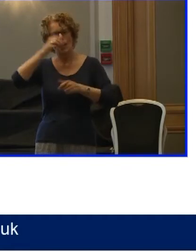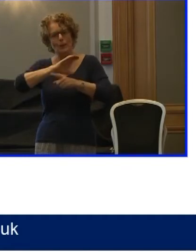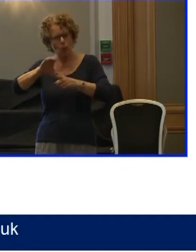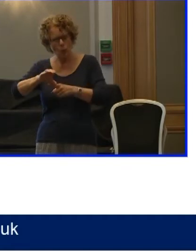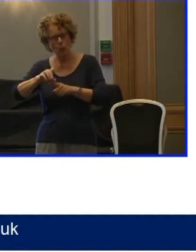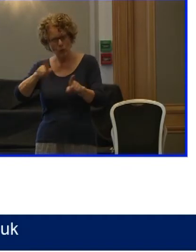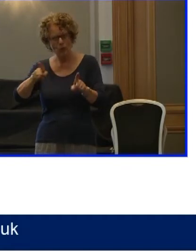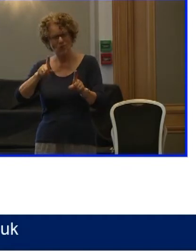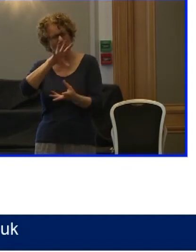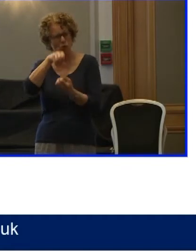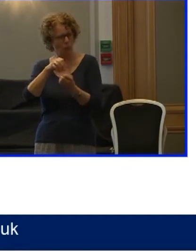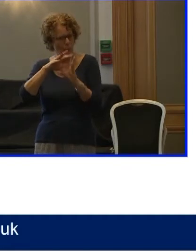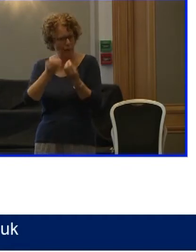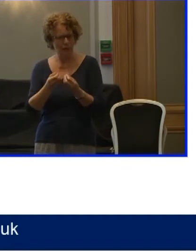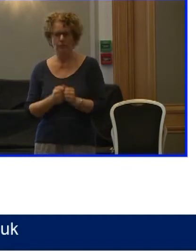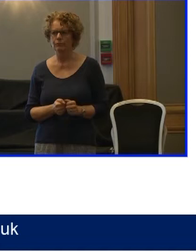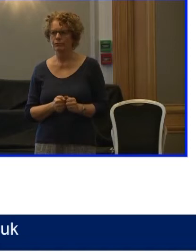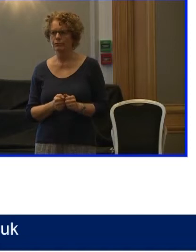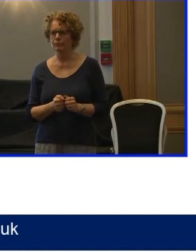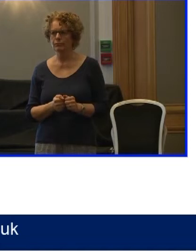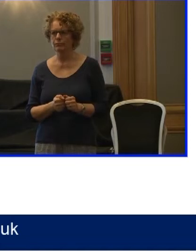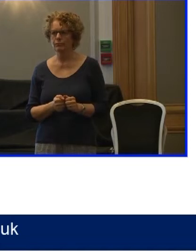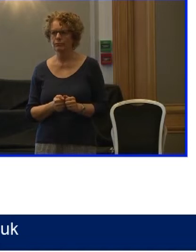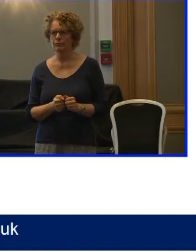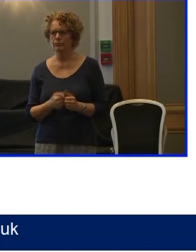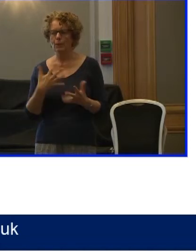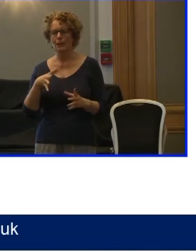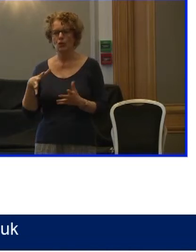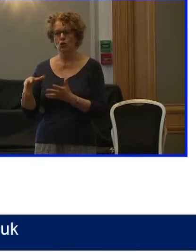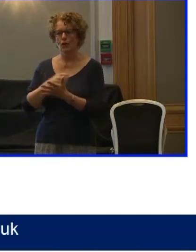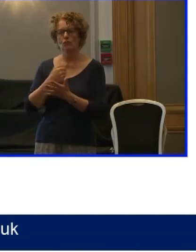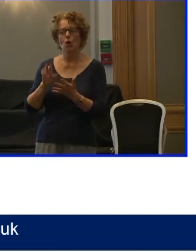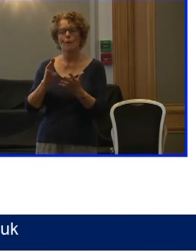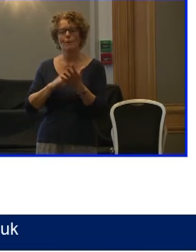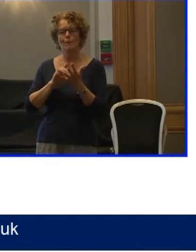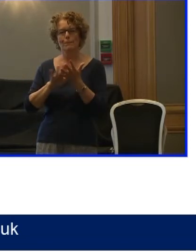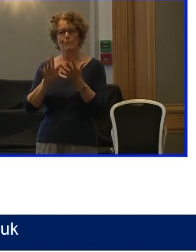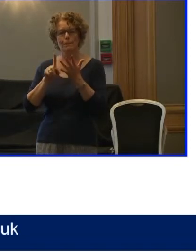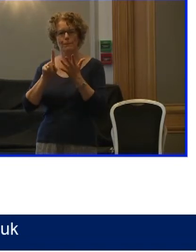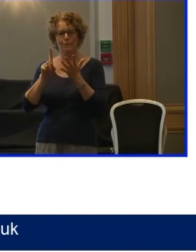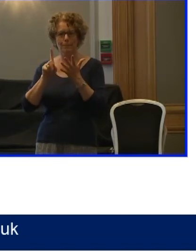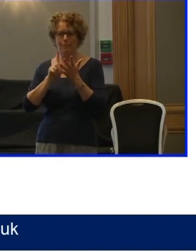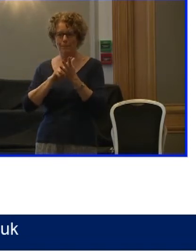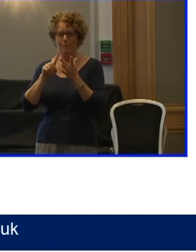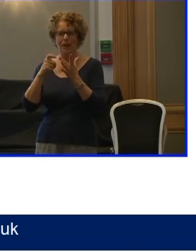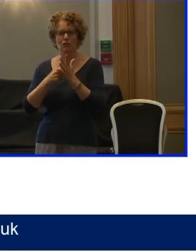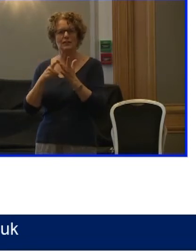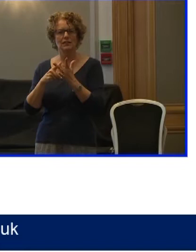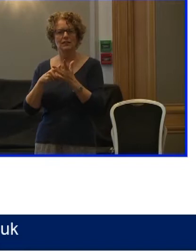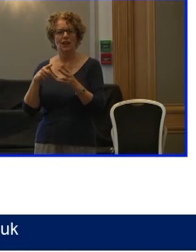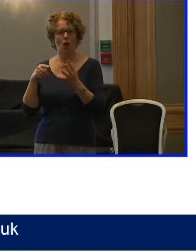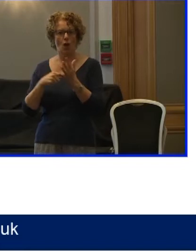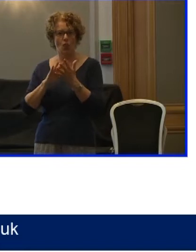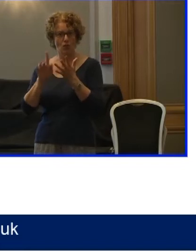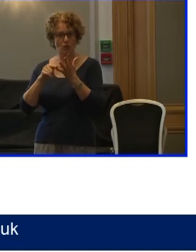to achieve. And I have to admit, it's been shamelessly stolen from Mary Thurston, Dr. Mary Thurston, who is in the next session. And she